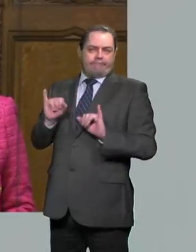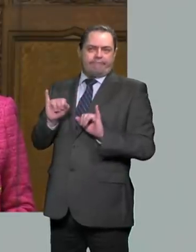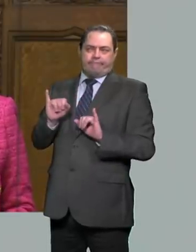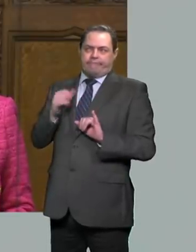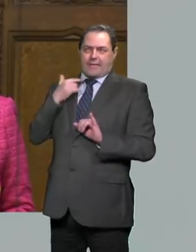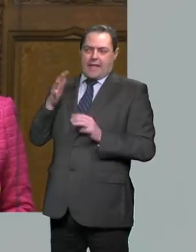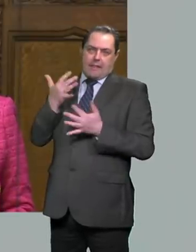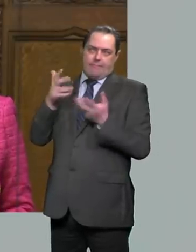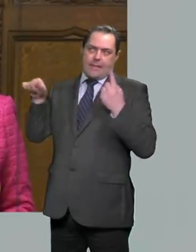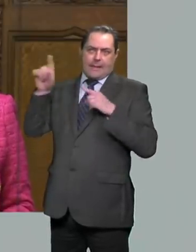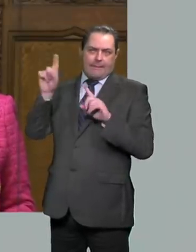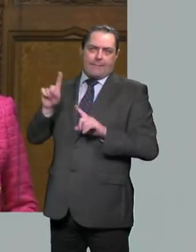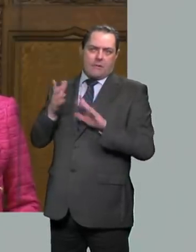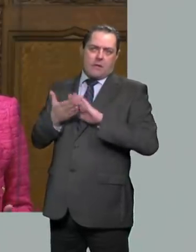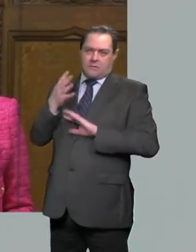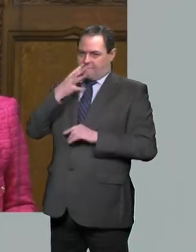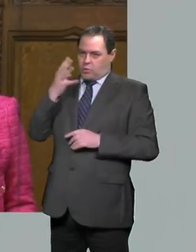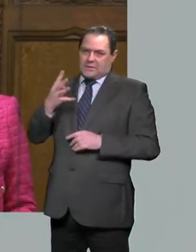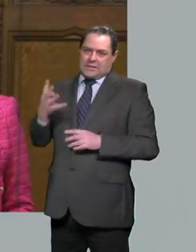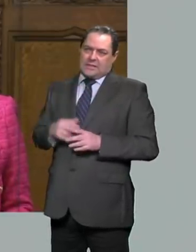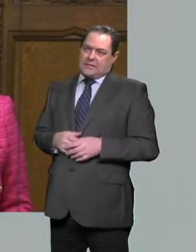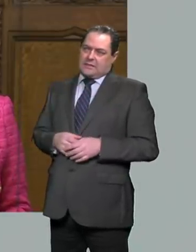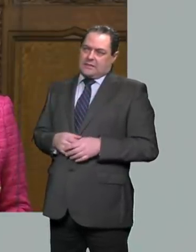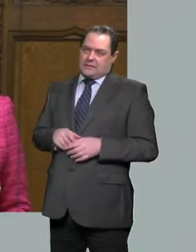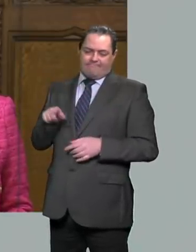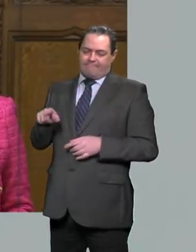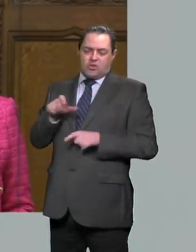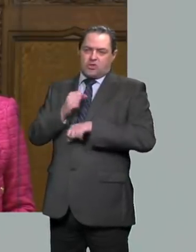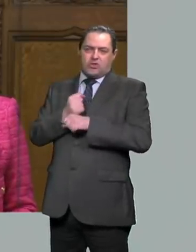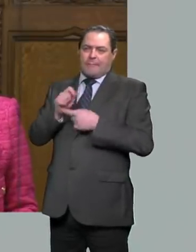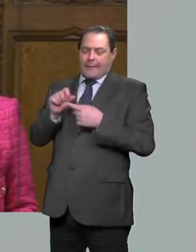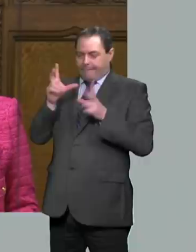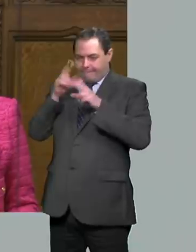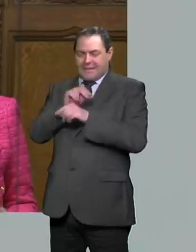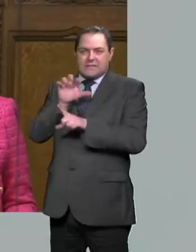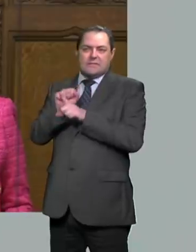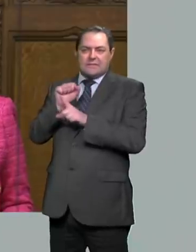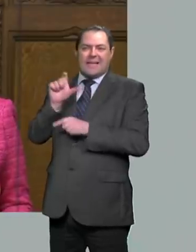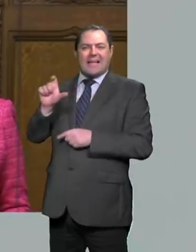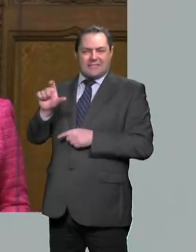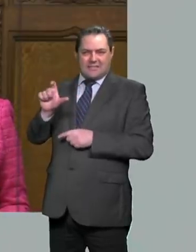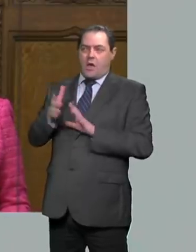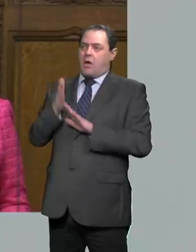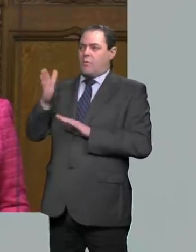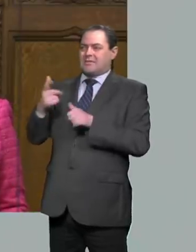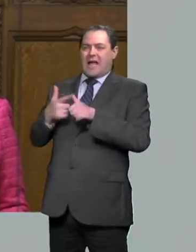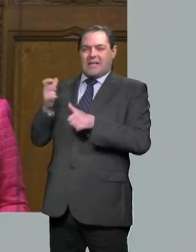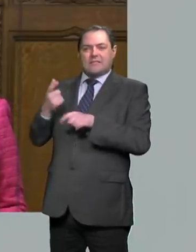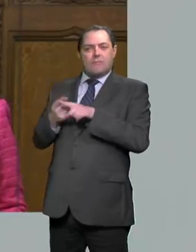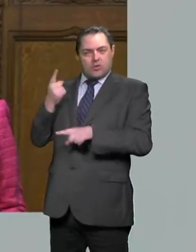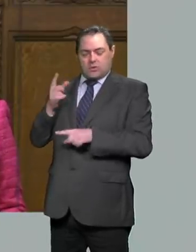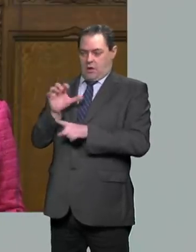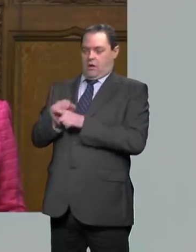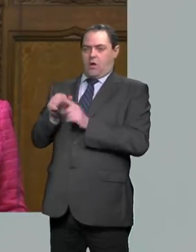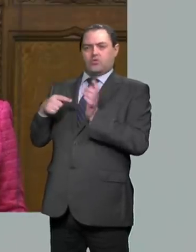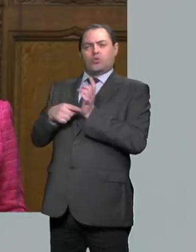under 14. Sophie's GP failed to diagnose her cancer, and it was only when she went to A&E that they discovered the